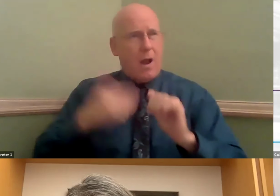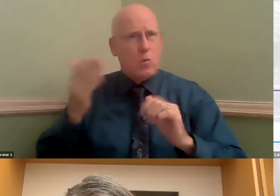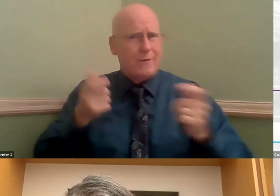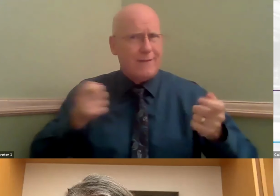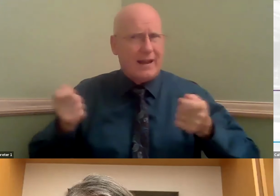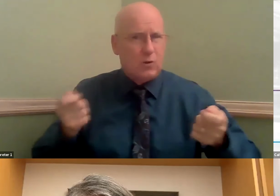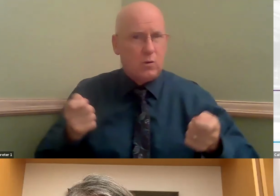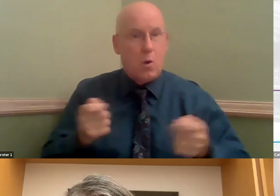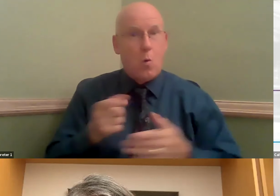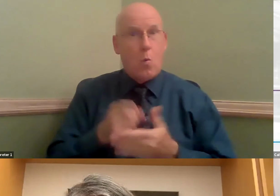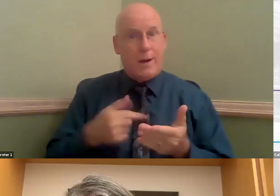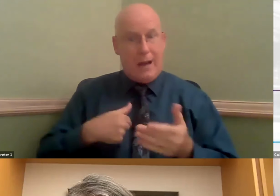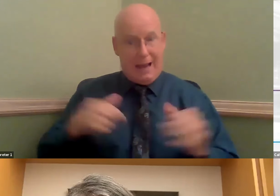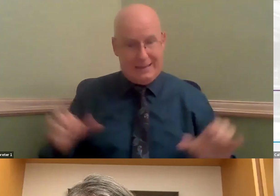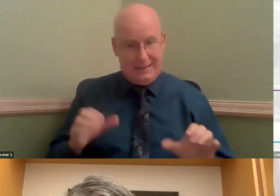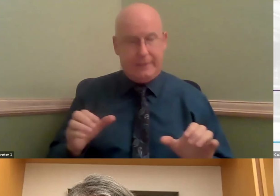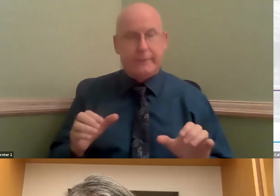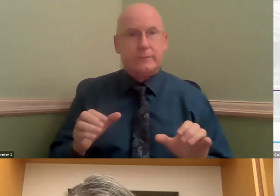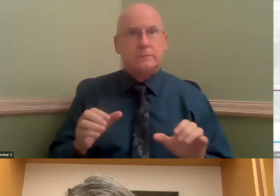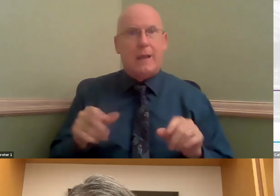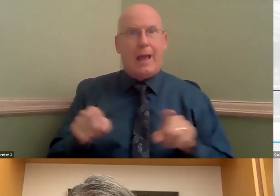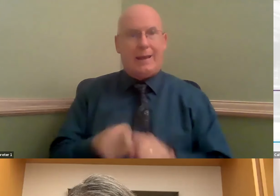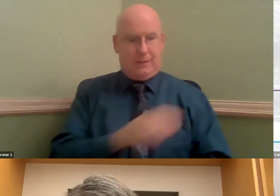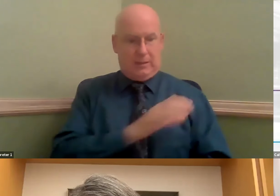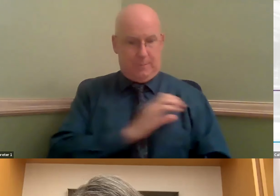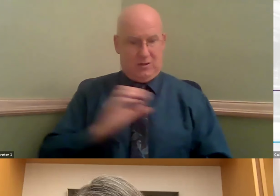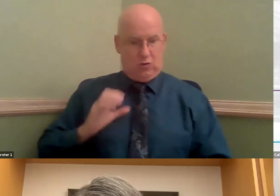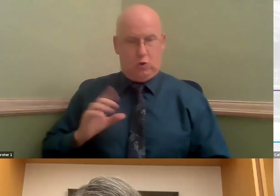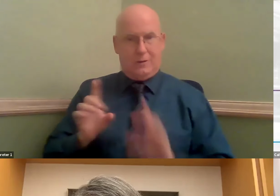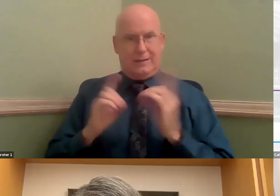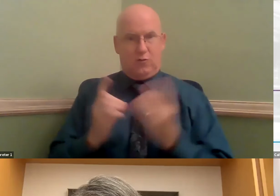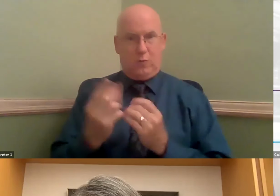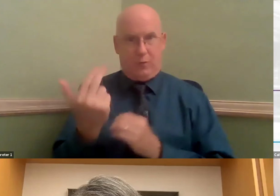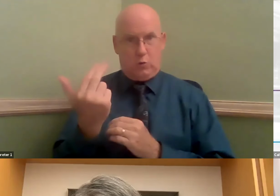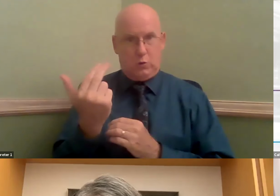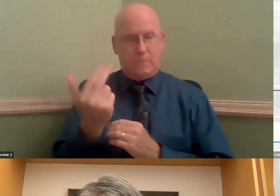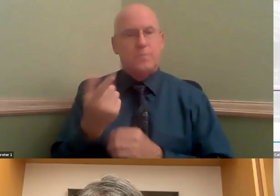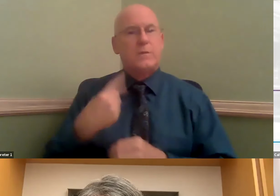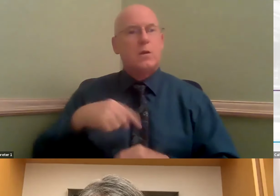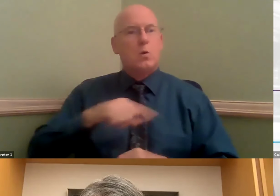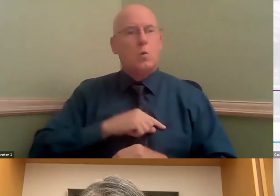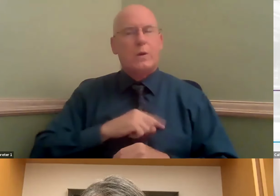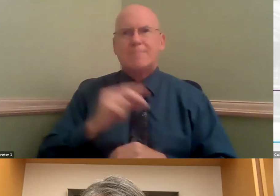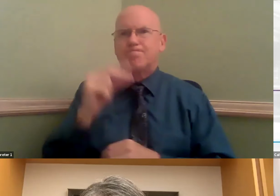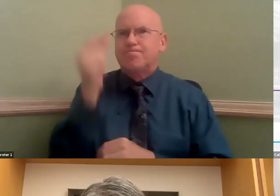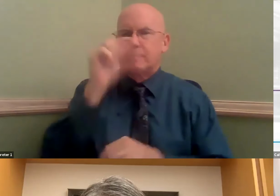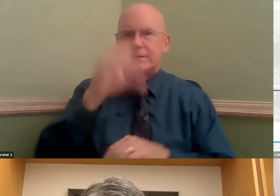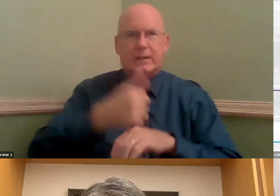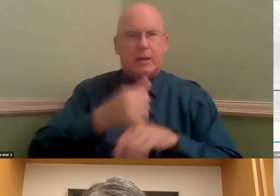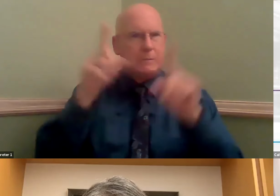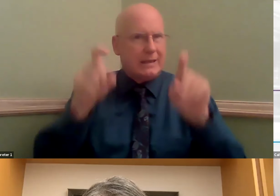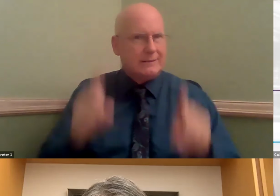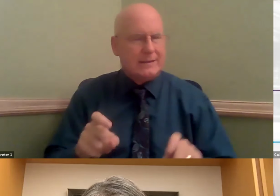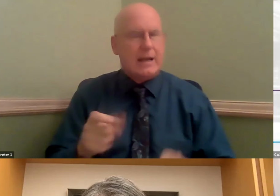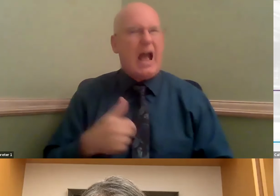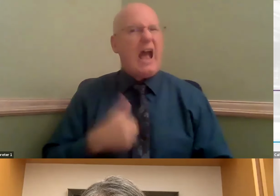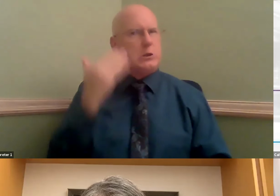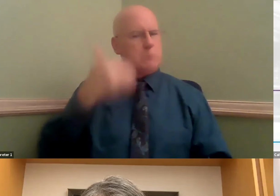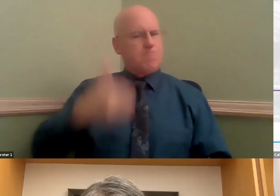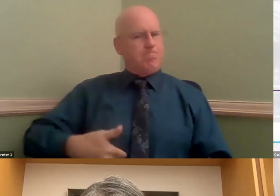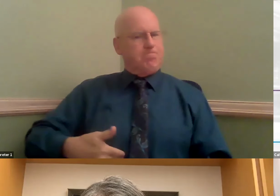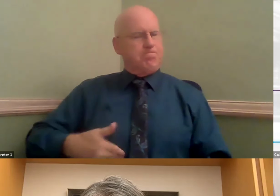I did in my seat as a commissioner in District 13. And what we did was instantly get testing, because I knew testing was going to be the key to